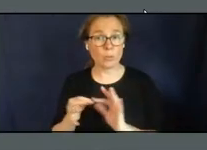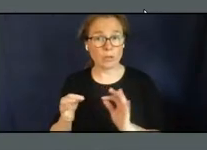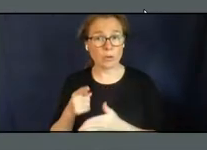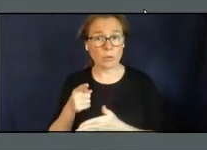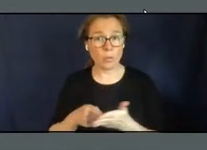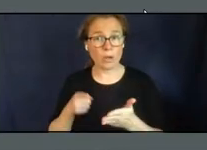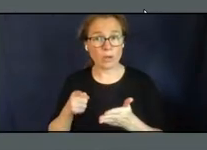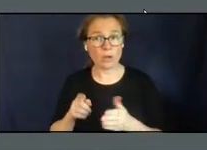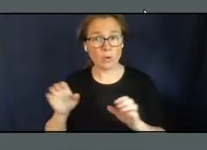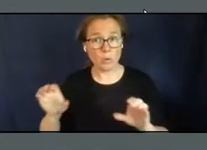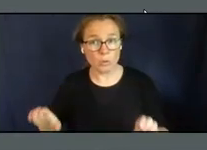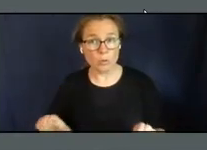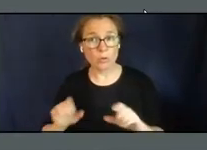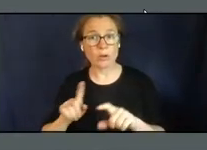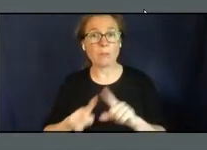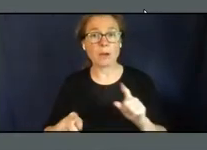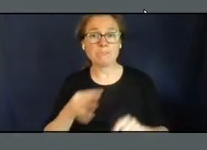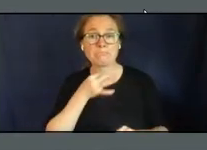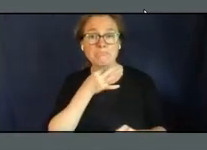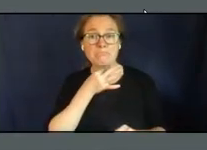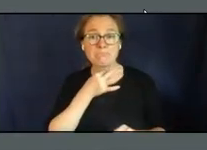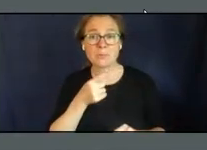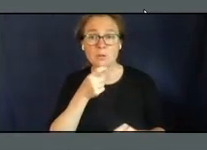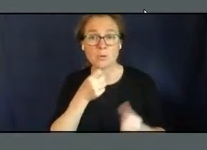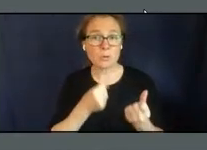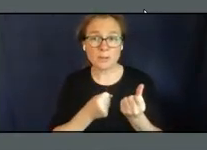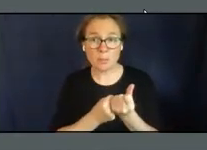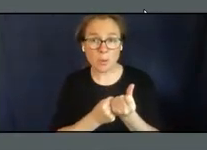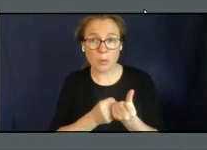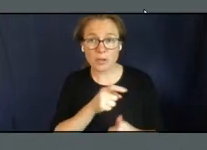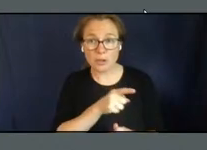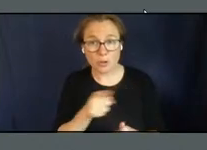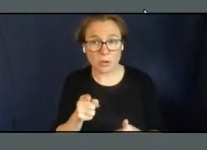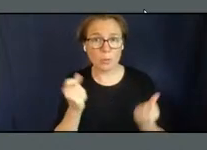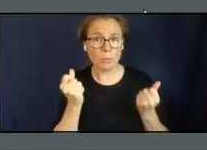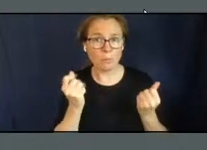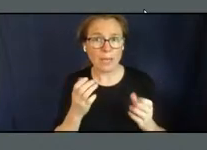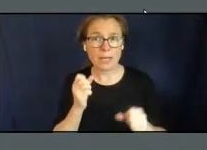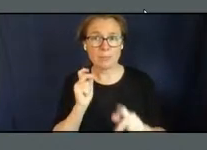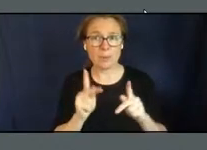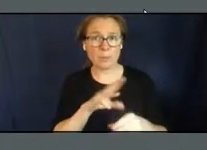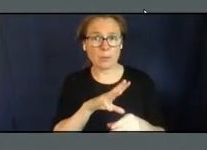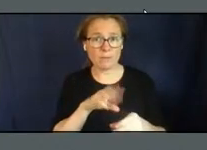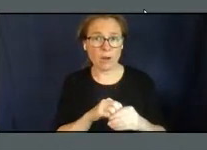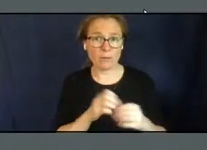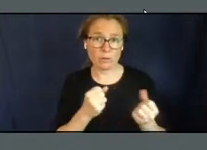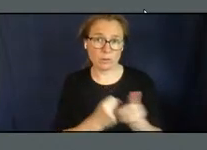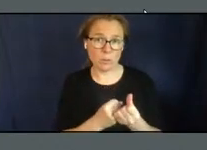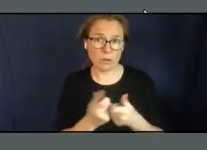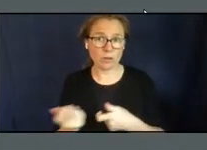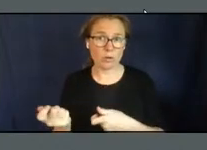you with regard to supporting these efforts and how we're bringing everybody in.